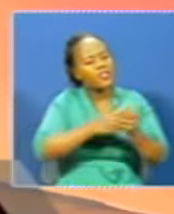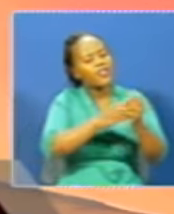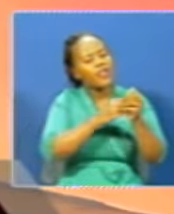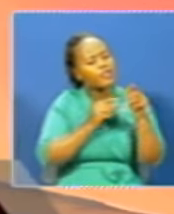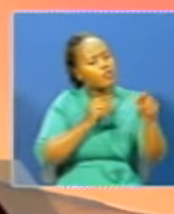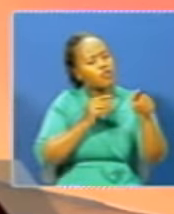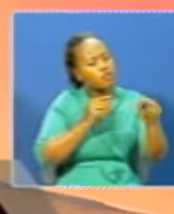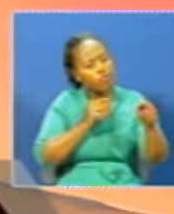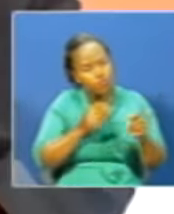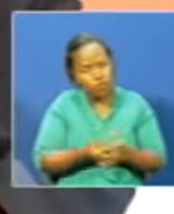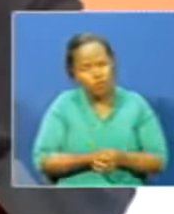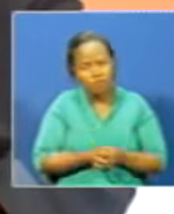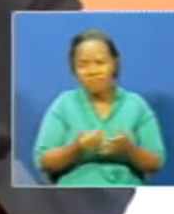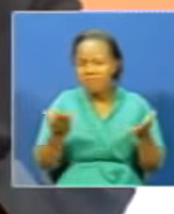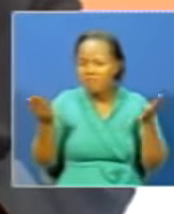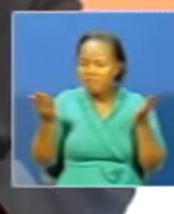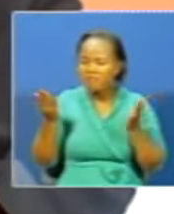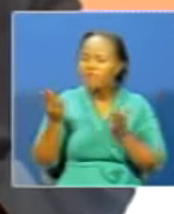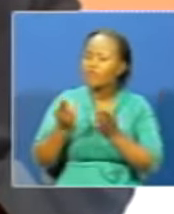Honesty,